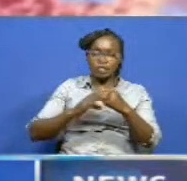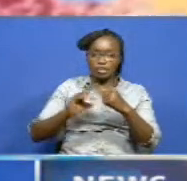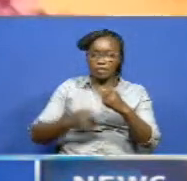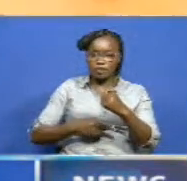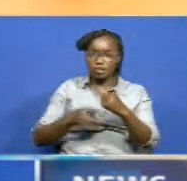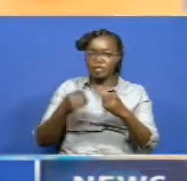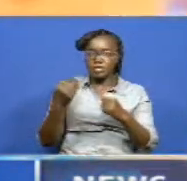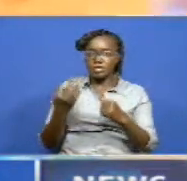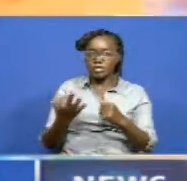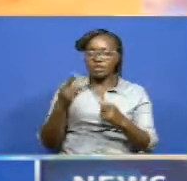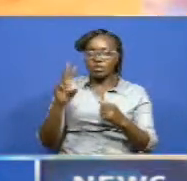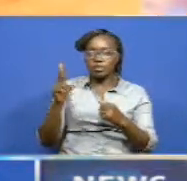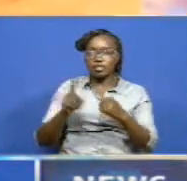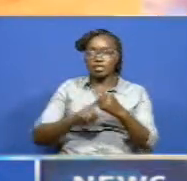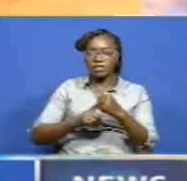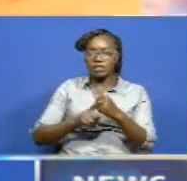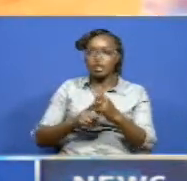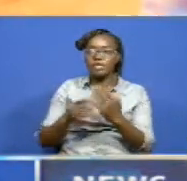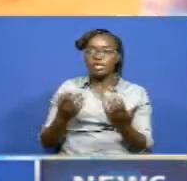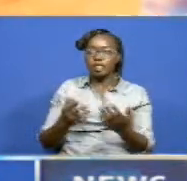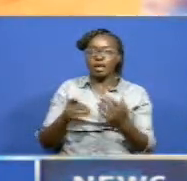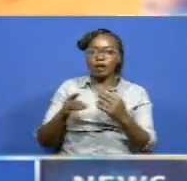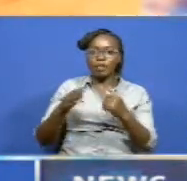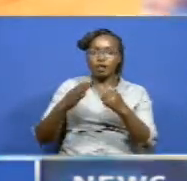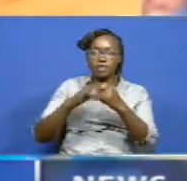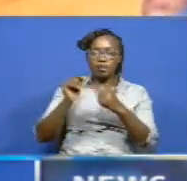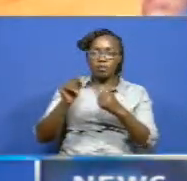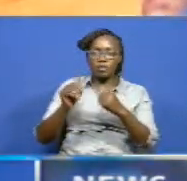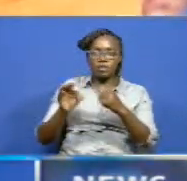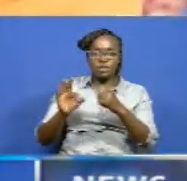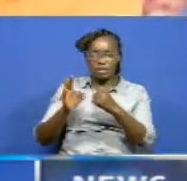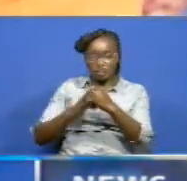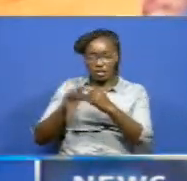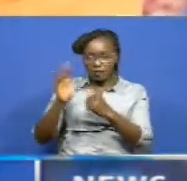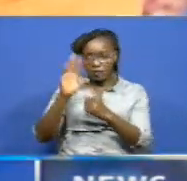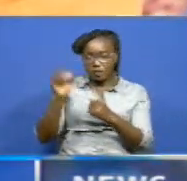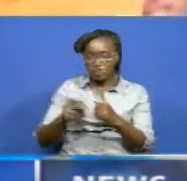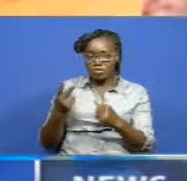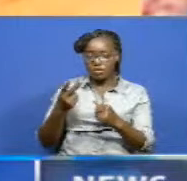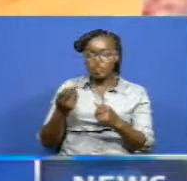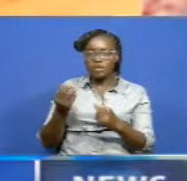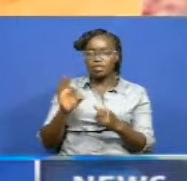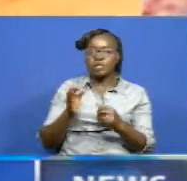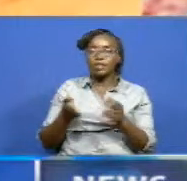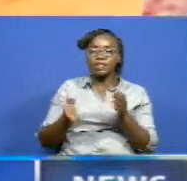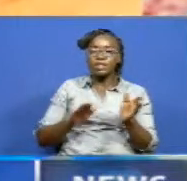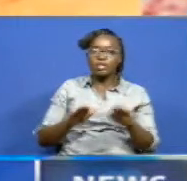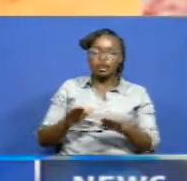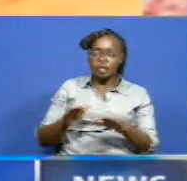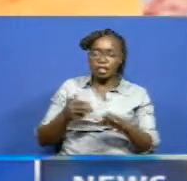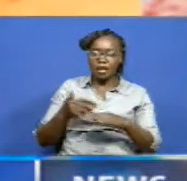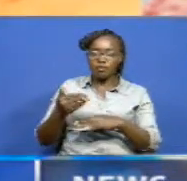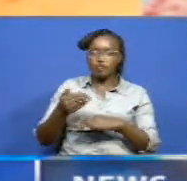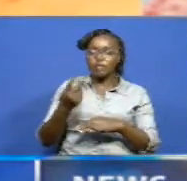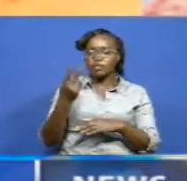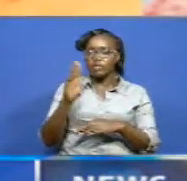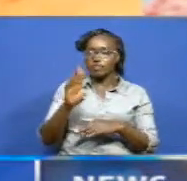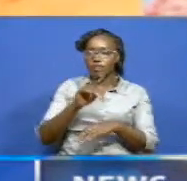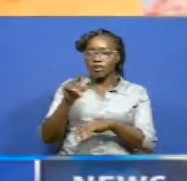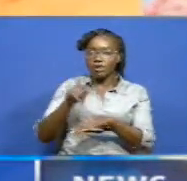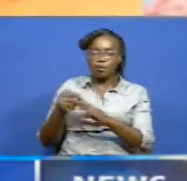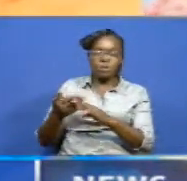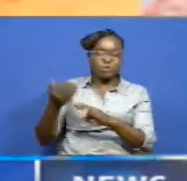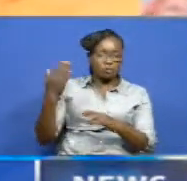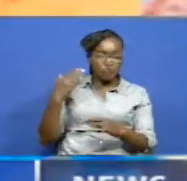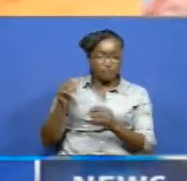158,326. The positivity rate is at 9.8%. 23 fatalities were reported in the last 24 hours, 15